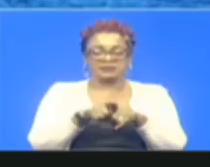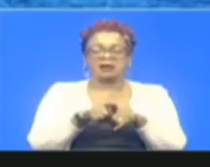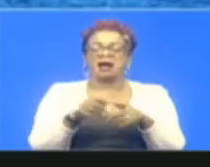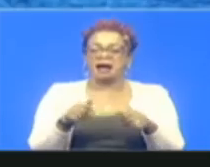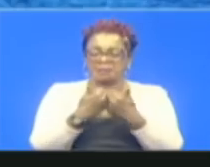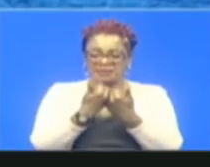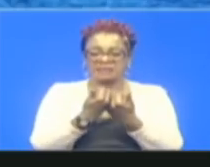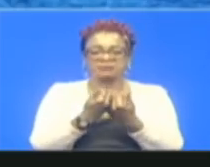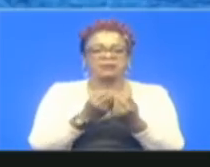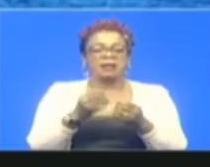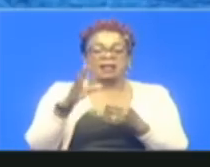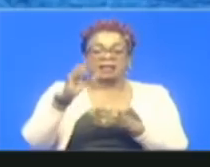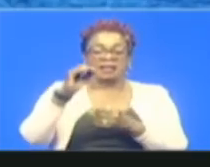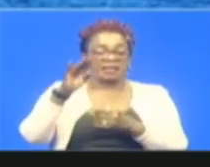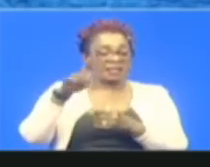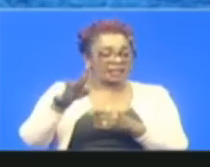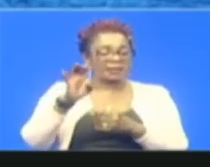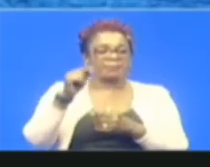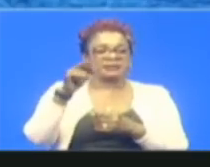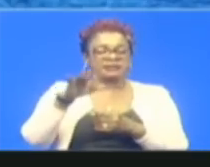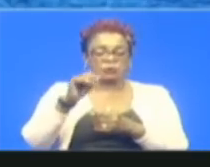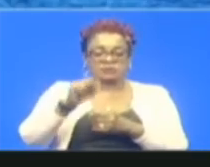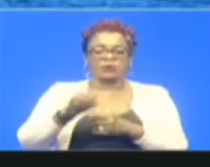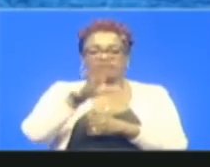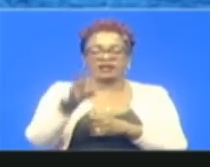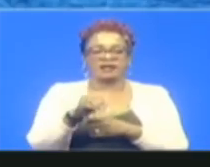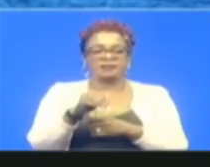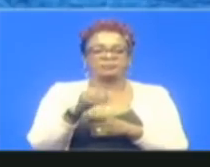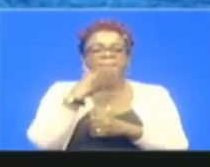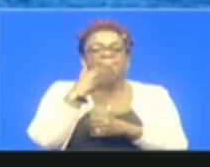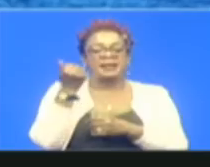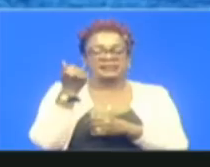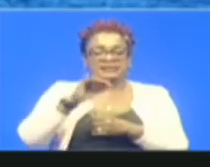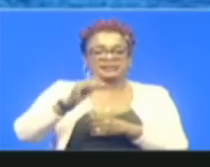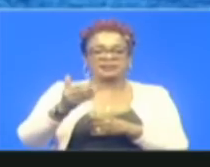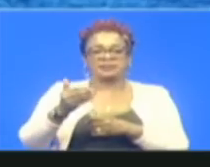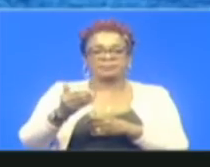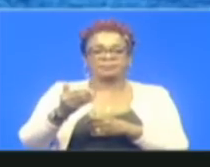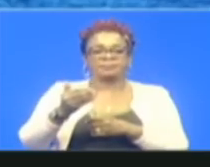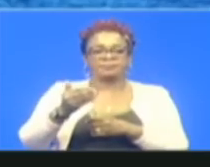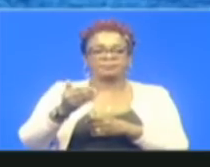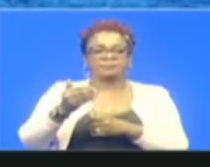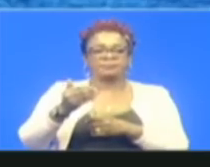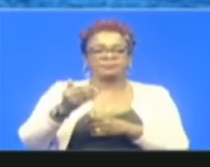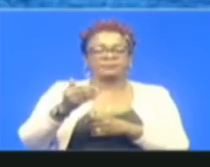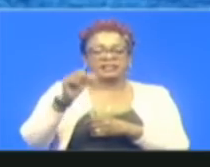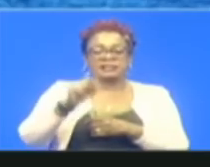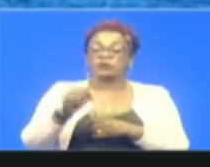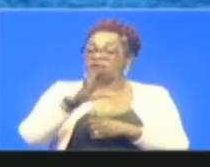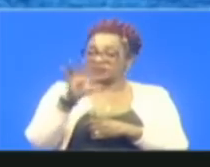world. Cape Town, you know, is actually the best city in South